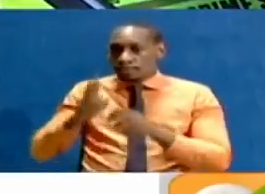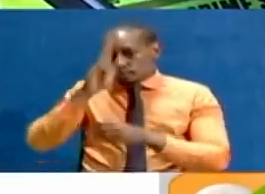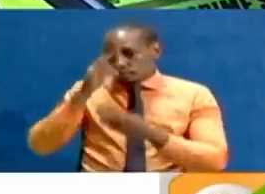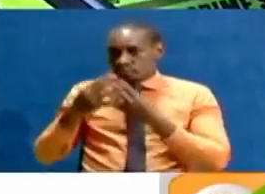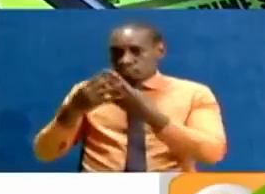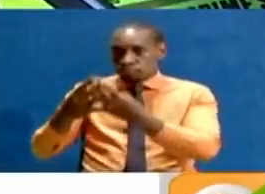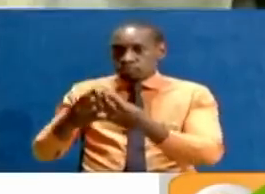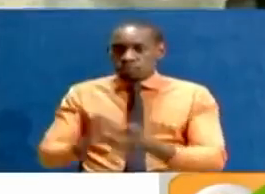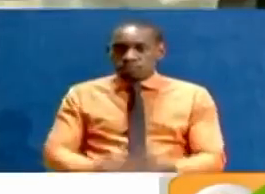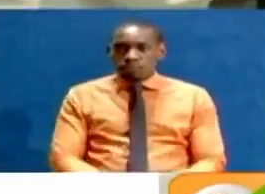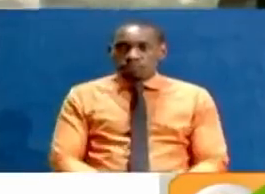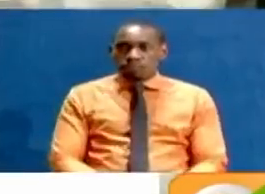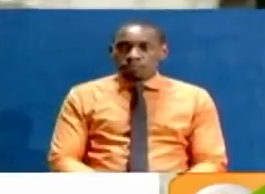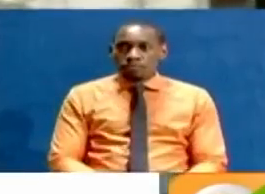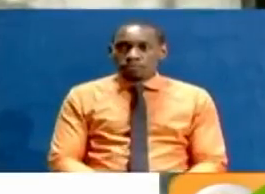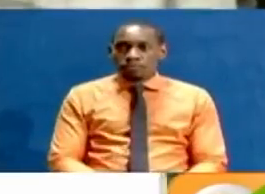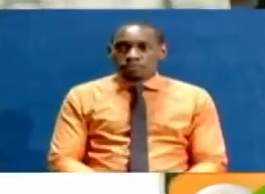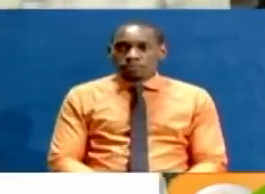custody.